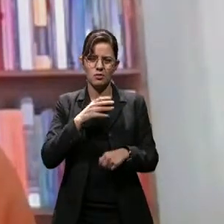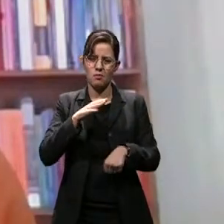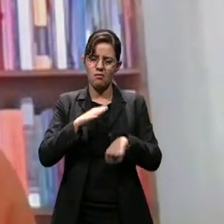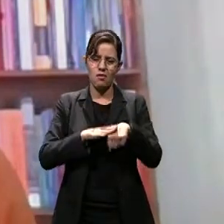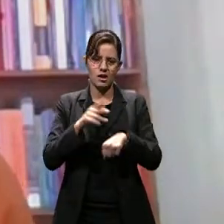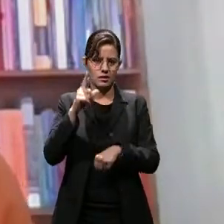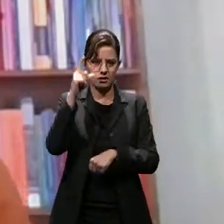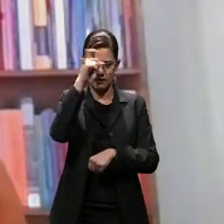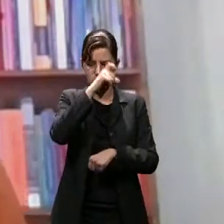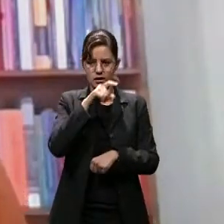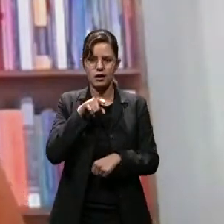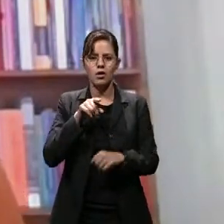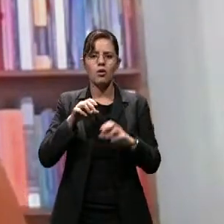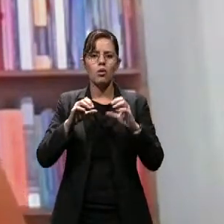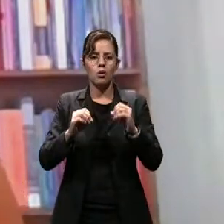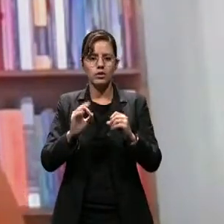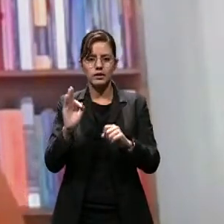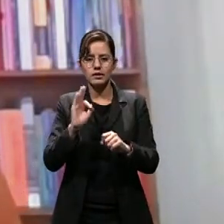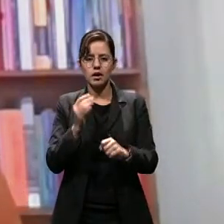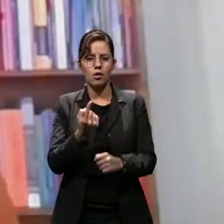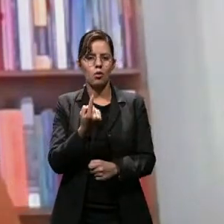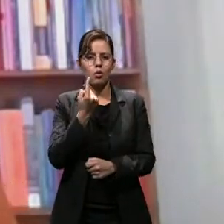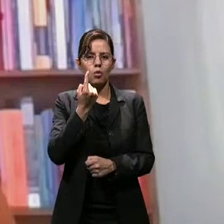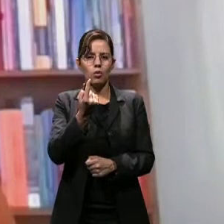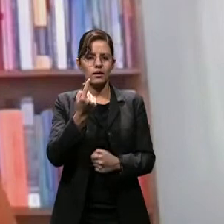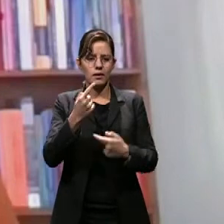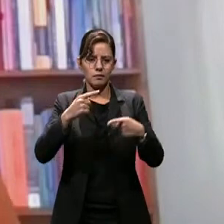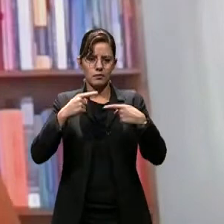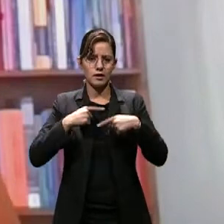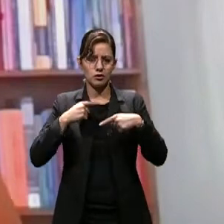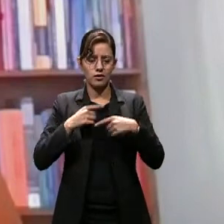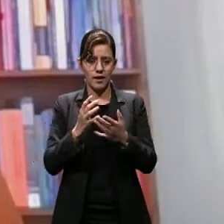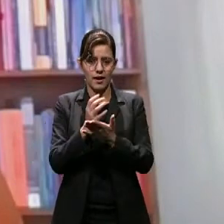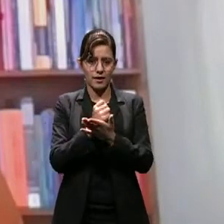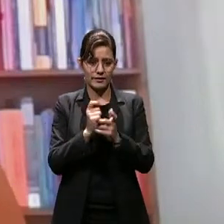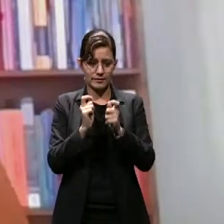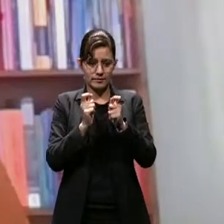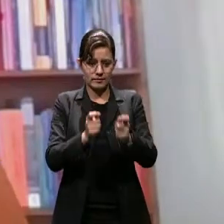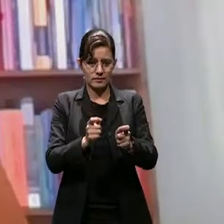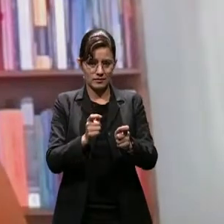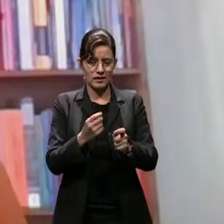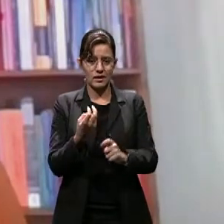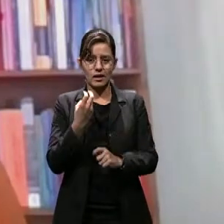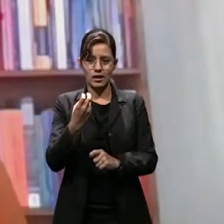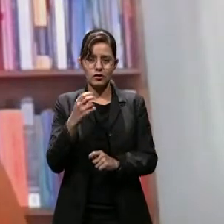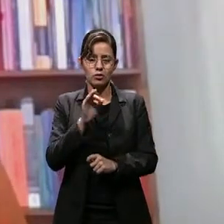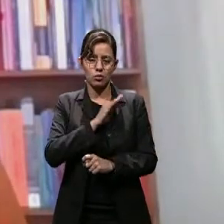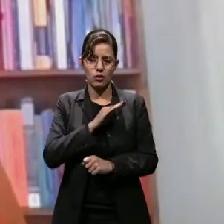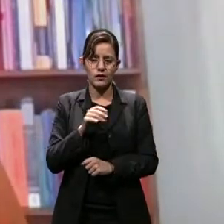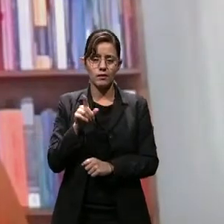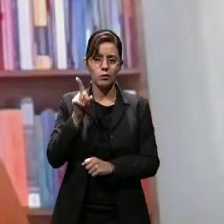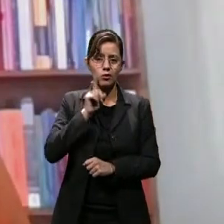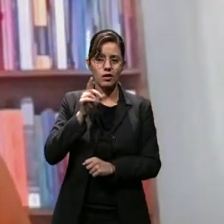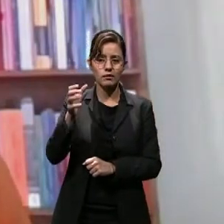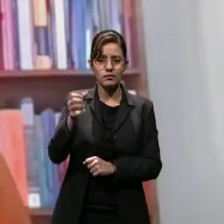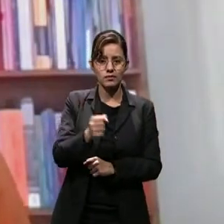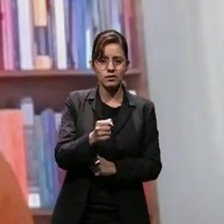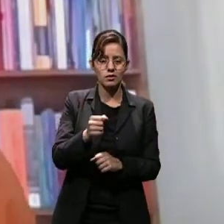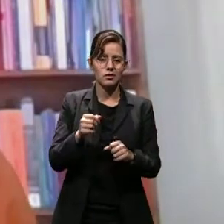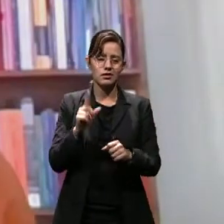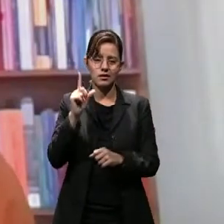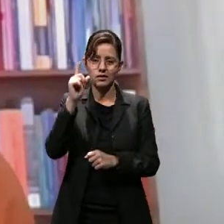inclusion of women in different positions and how we can